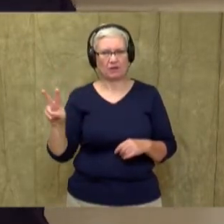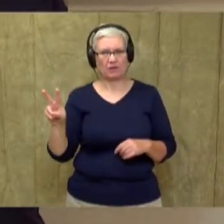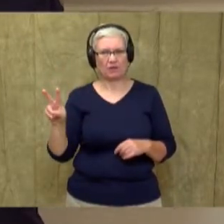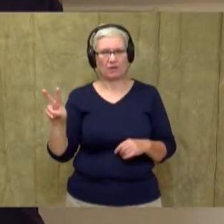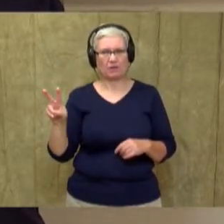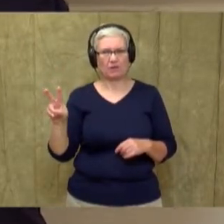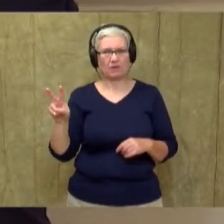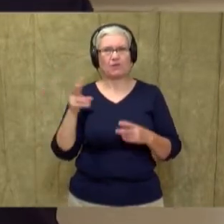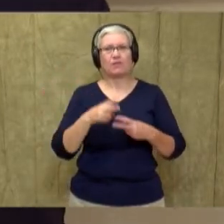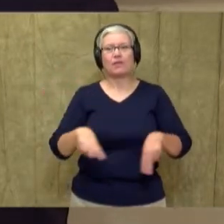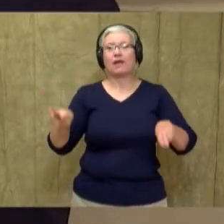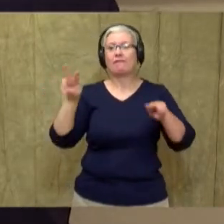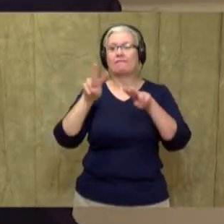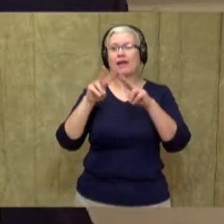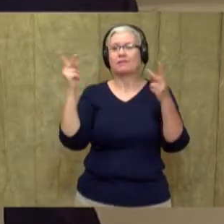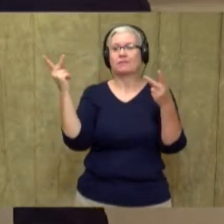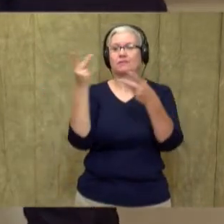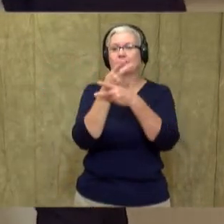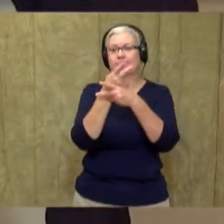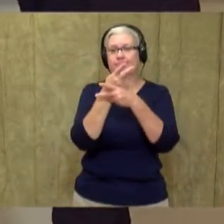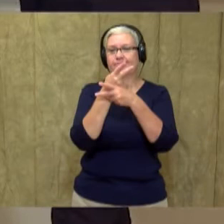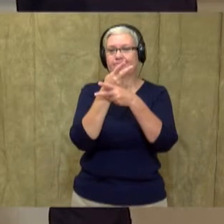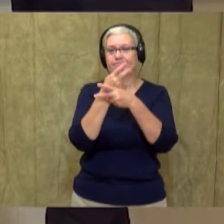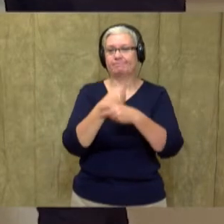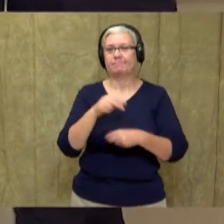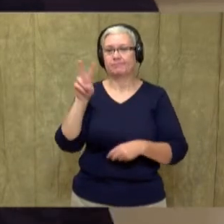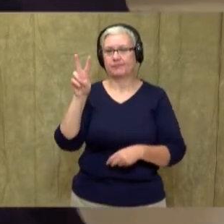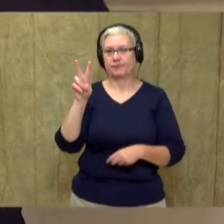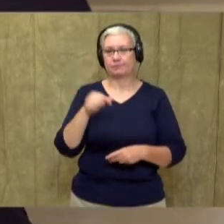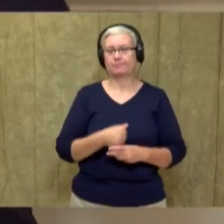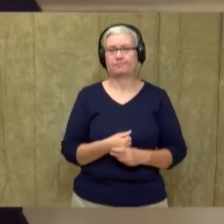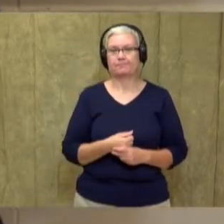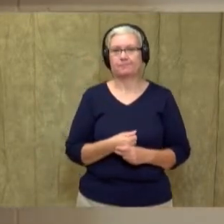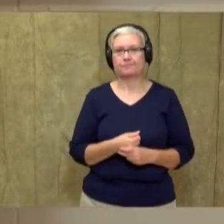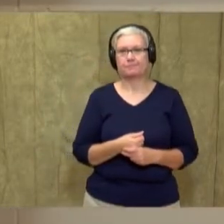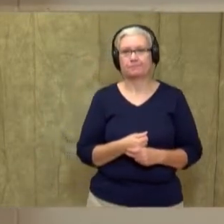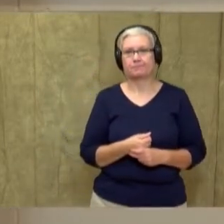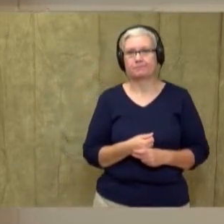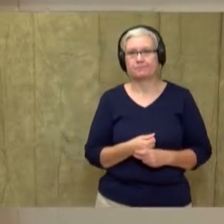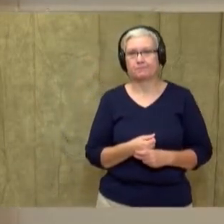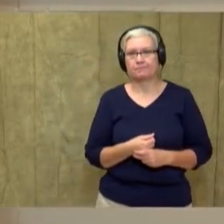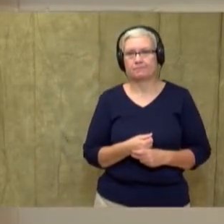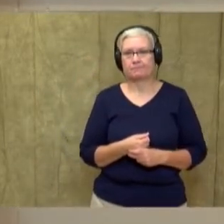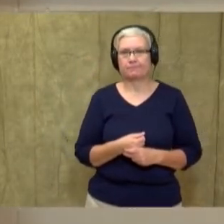those values have been doubled, multiplied by 2. And look at the shape of the graph.